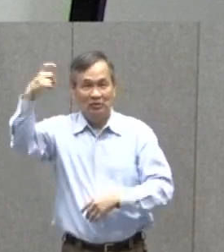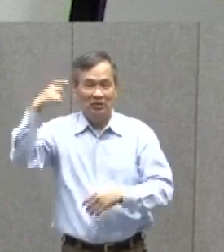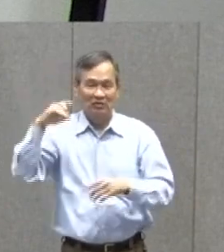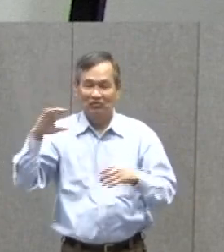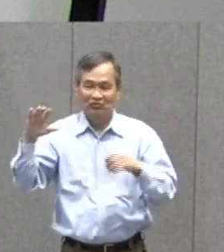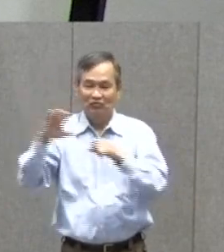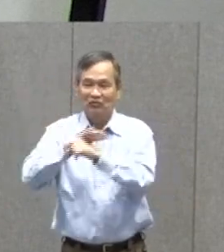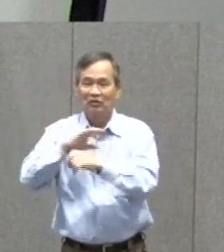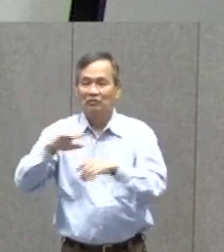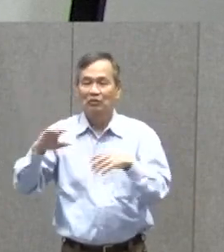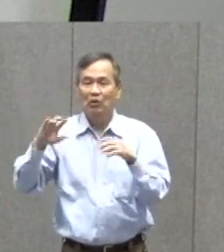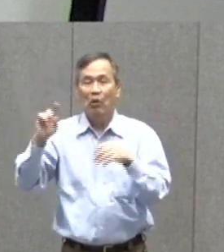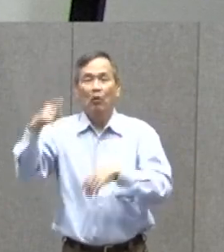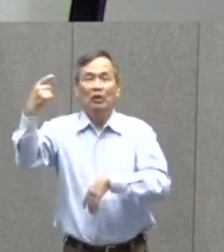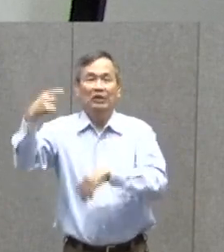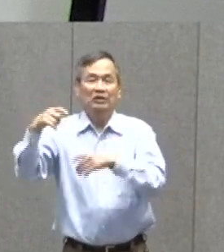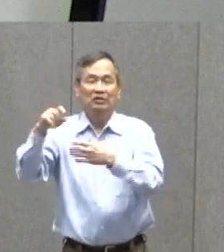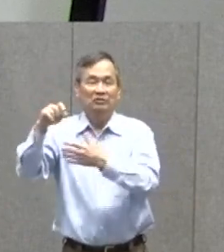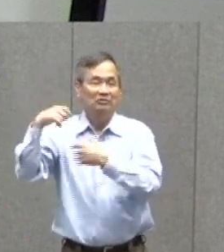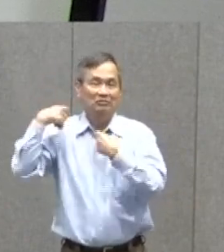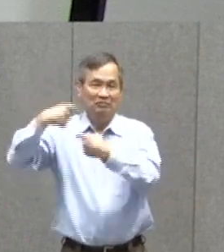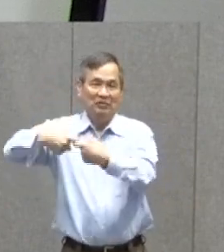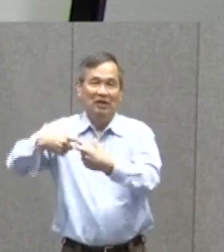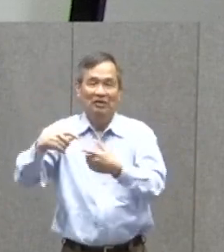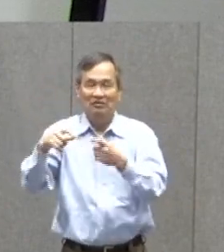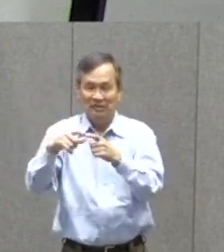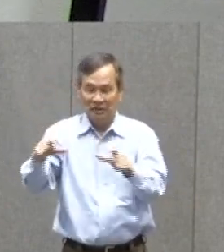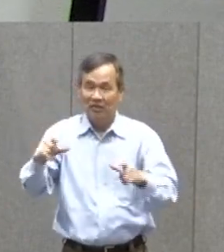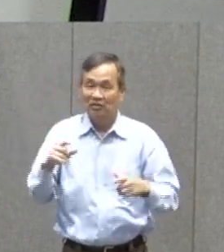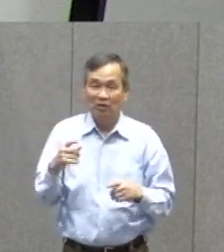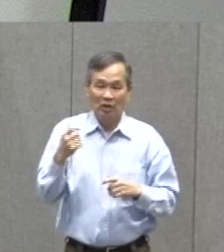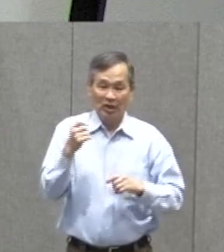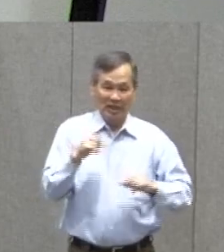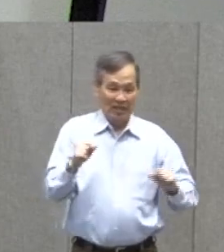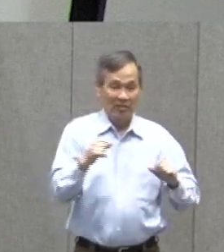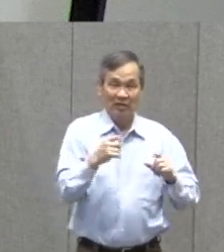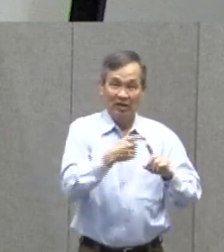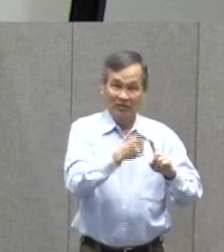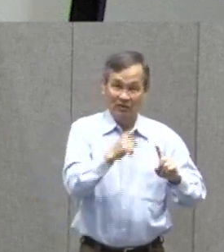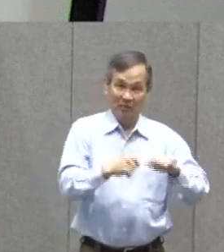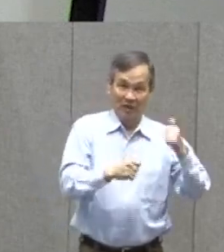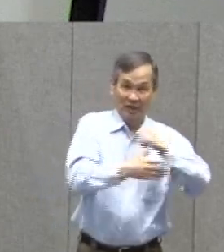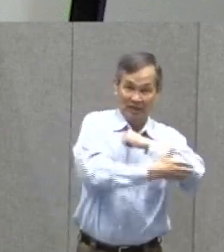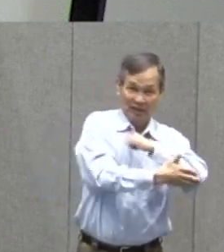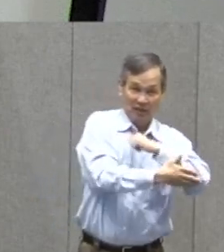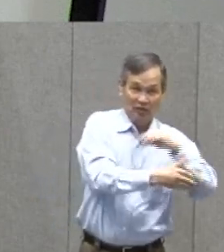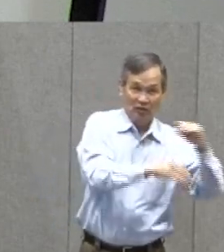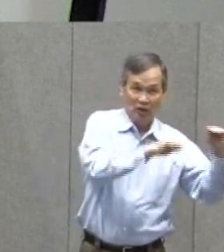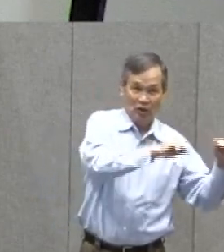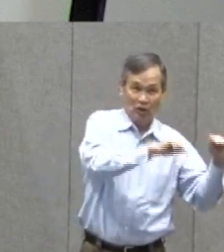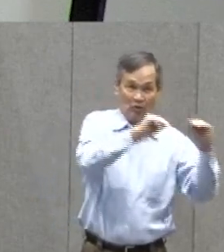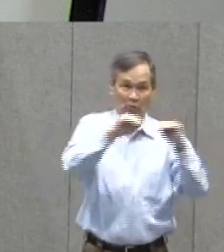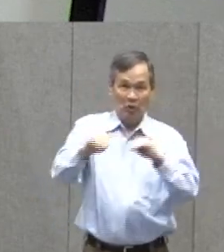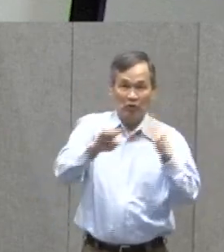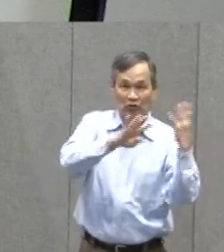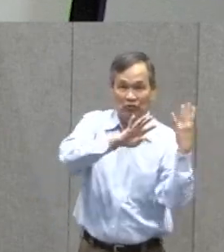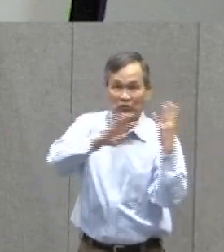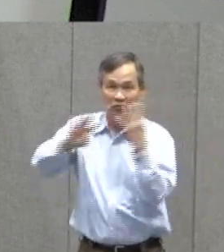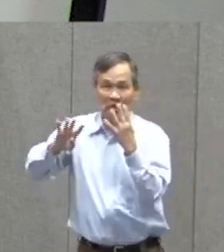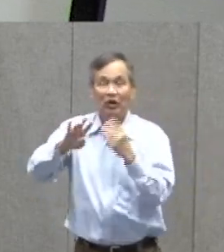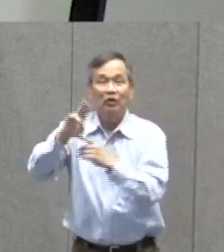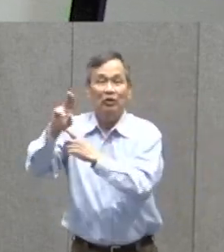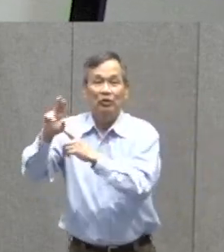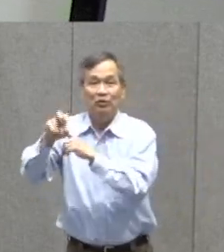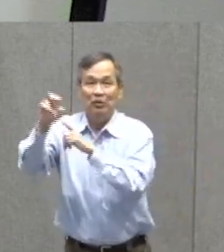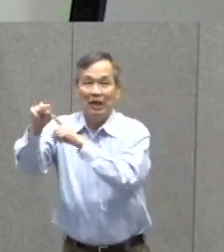And soñadores are dreamers. So those are the people that come from another country and immigrate into the United States, for example, and